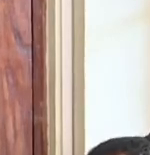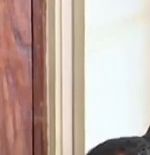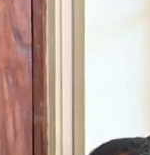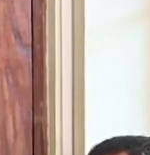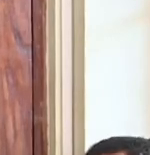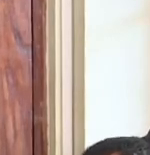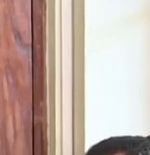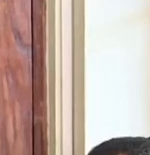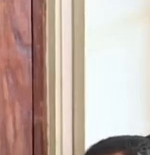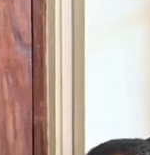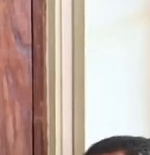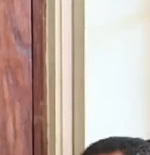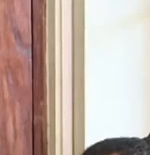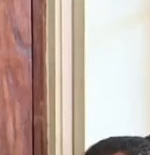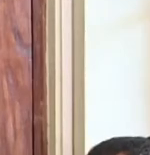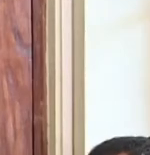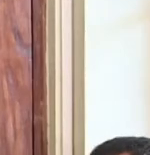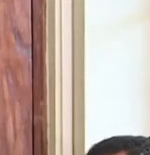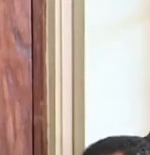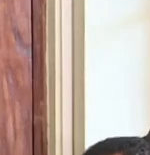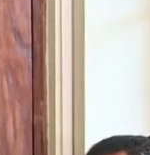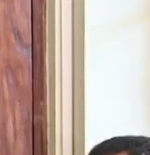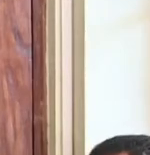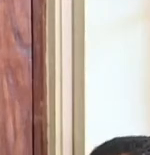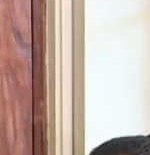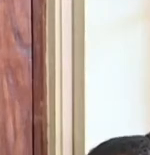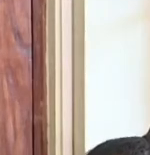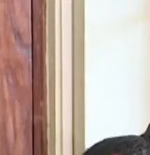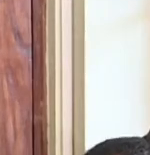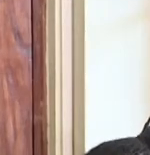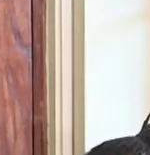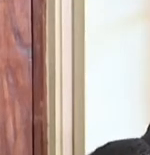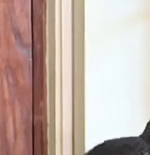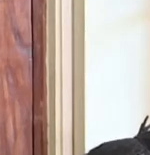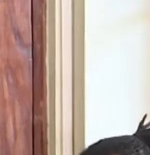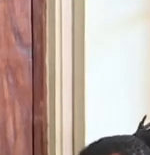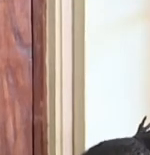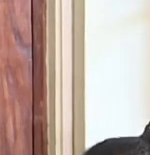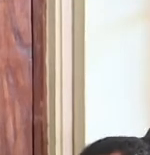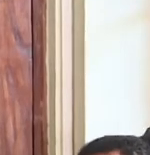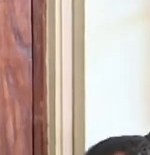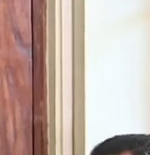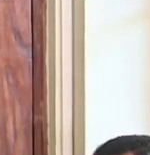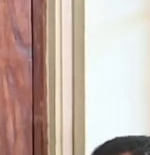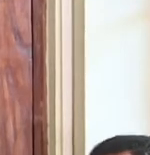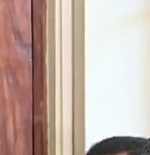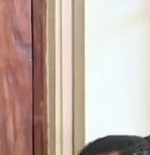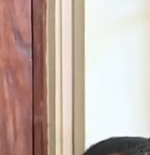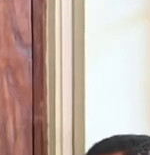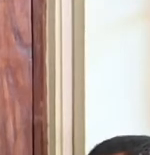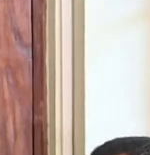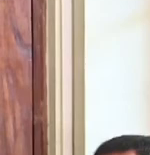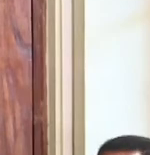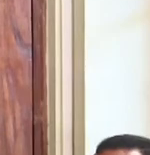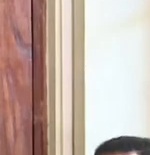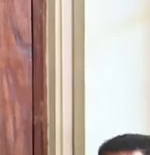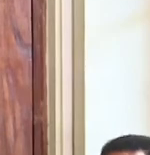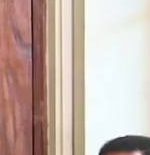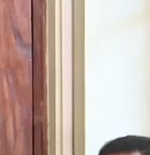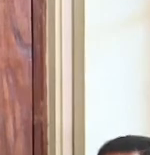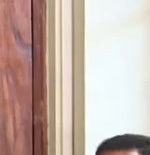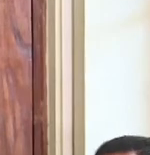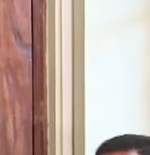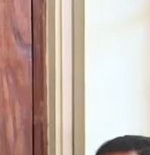them down for the joy of the Lord. Here we go. I'm trading my